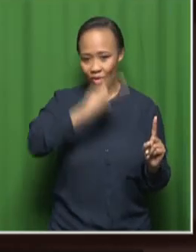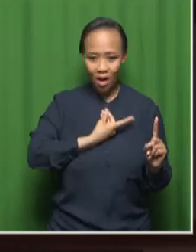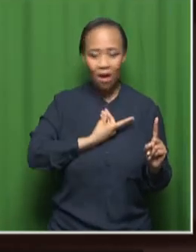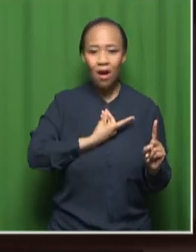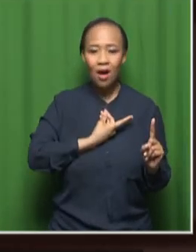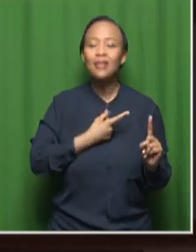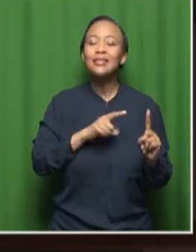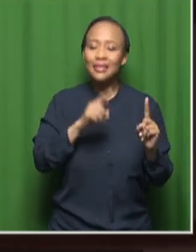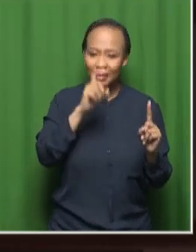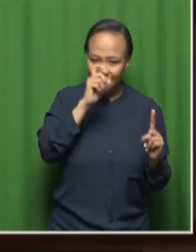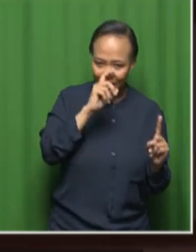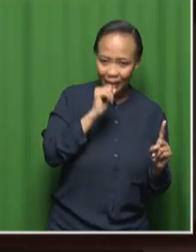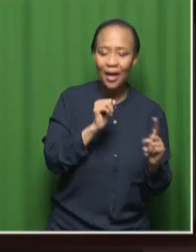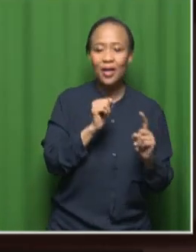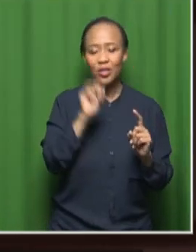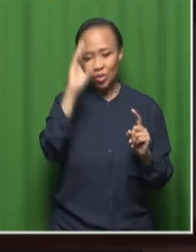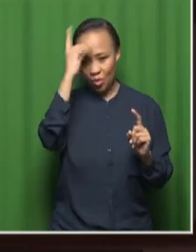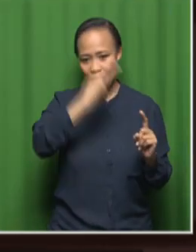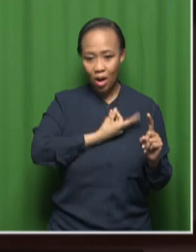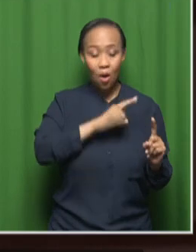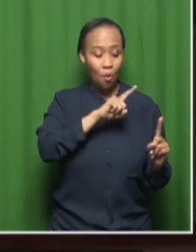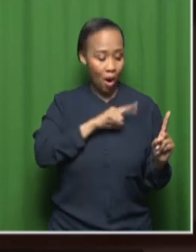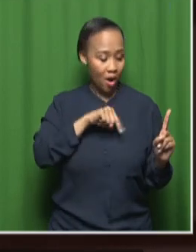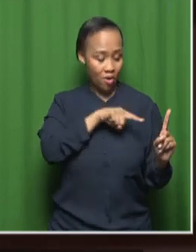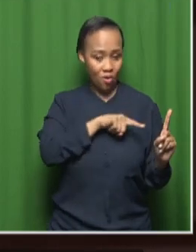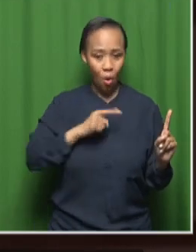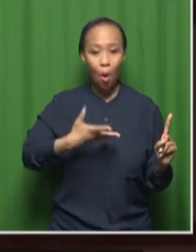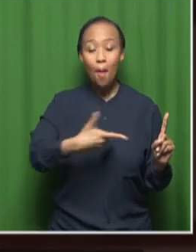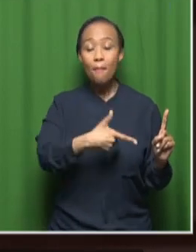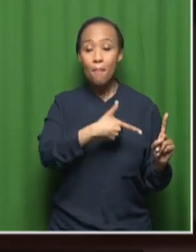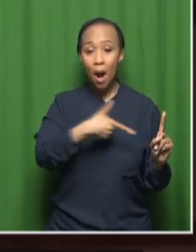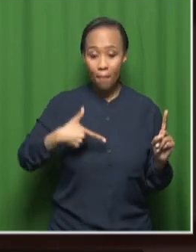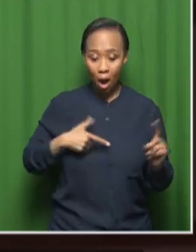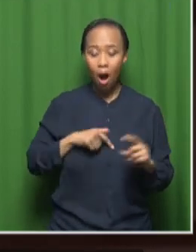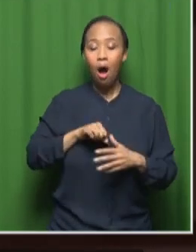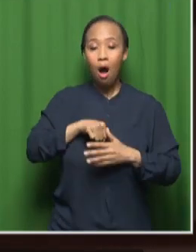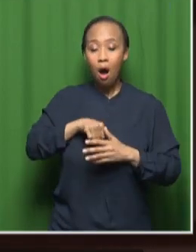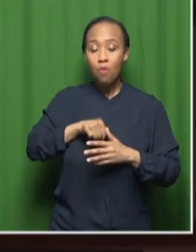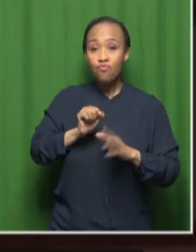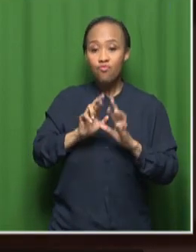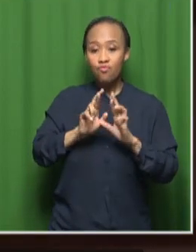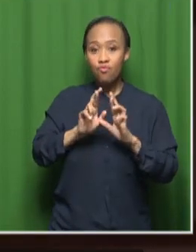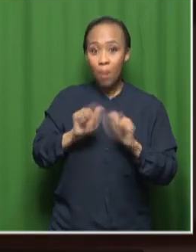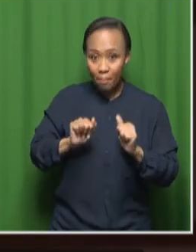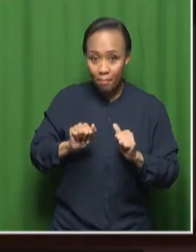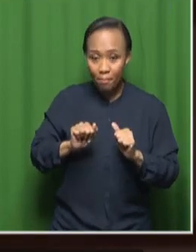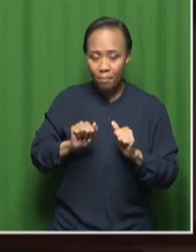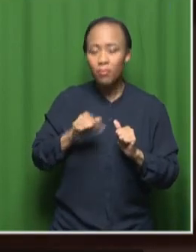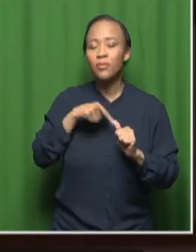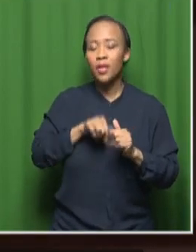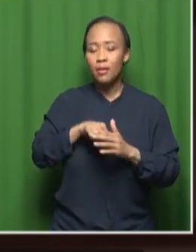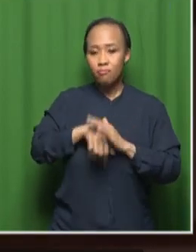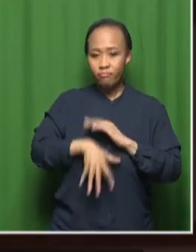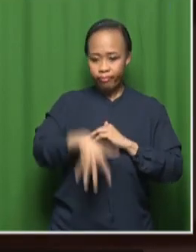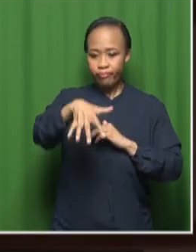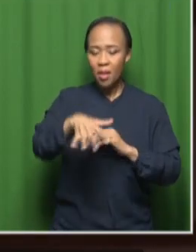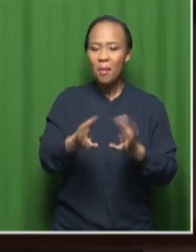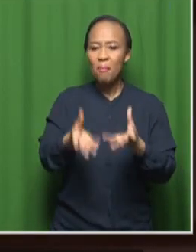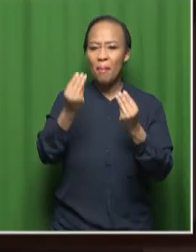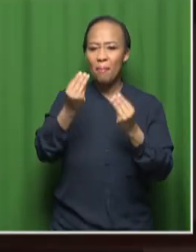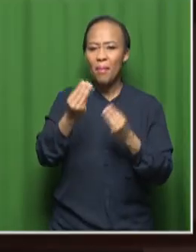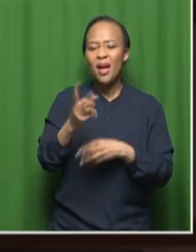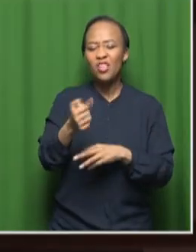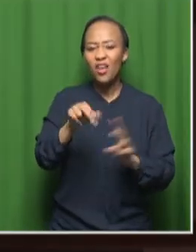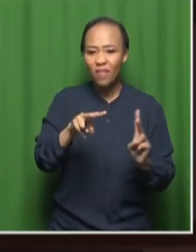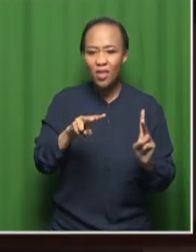HIV status too. Nakhane got the HIV from her mother, of which her mother got the HIV when she was raped by her father. So the man who is